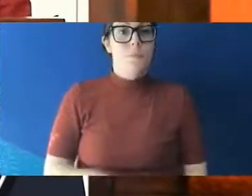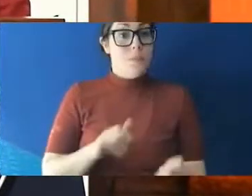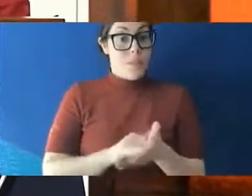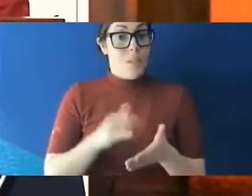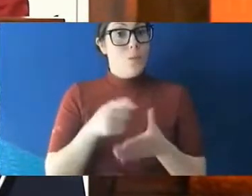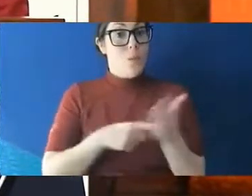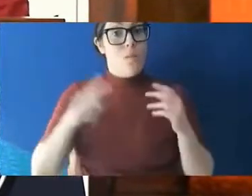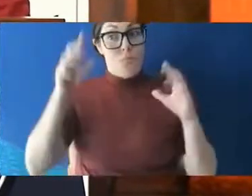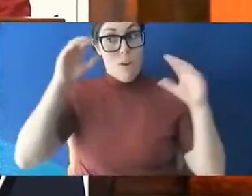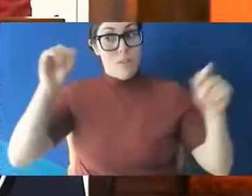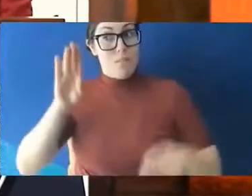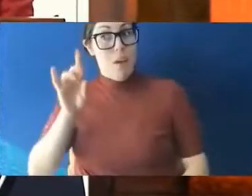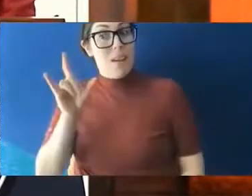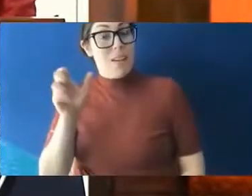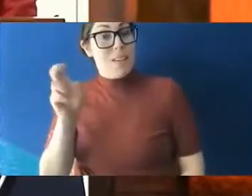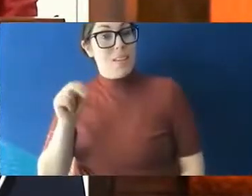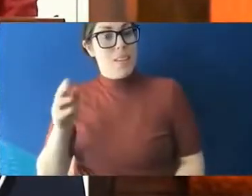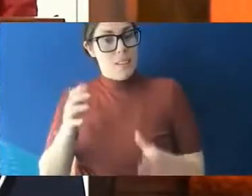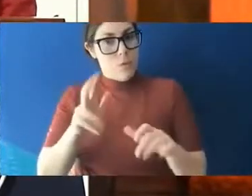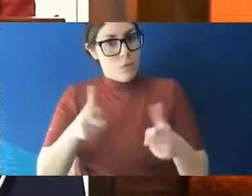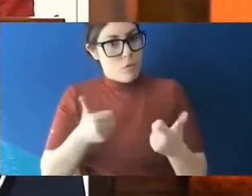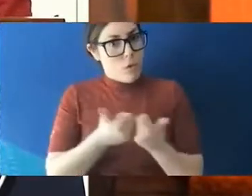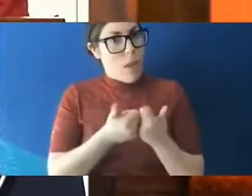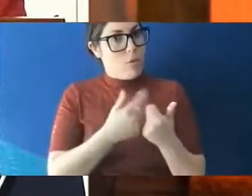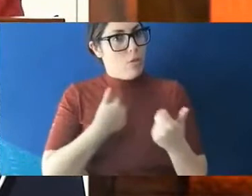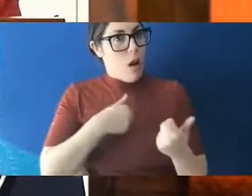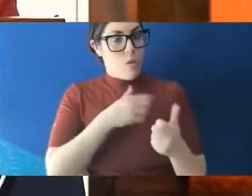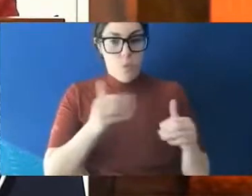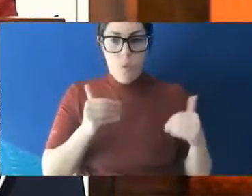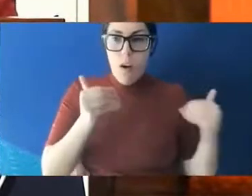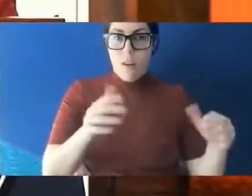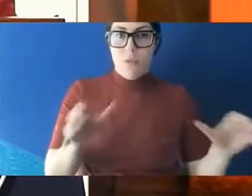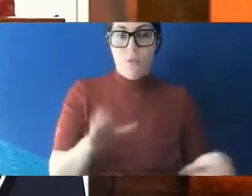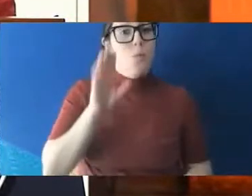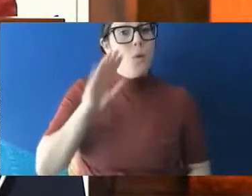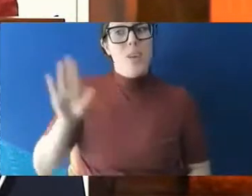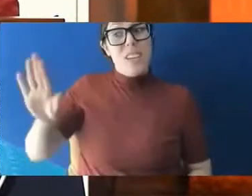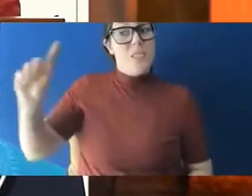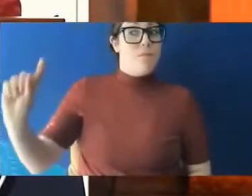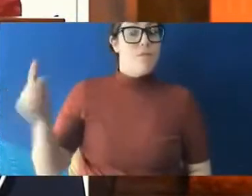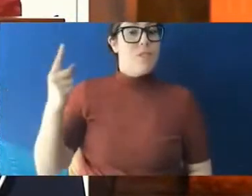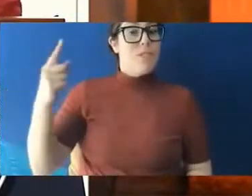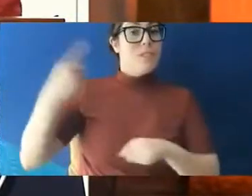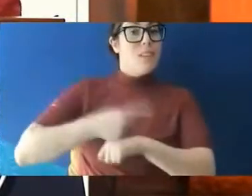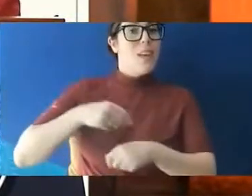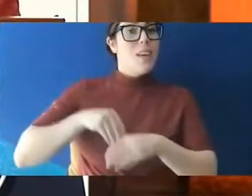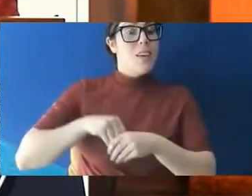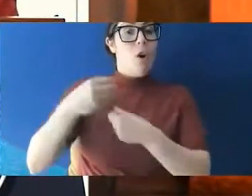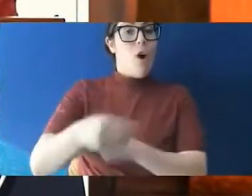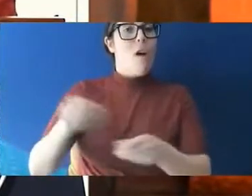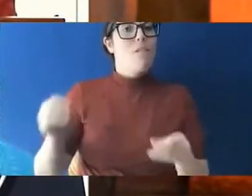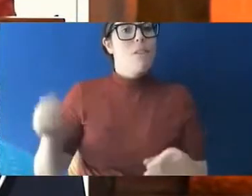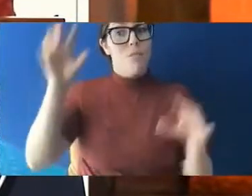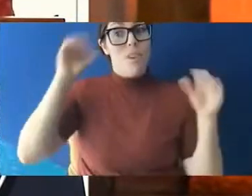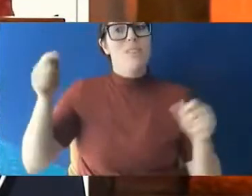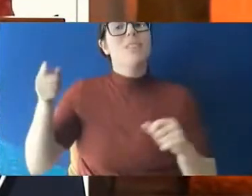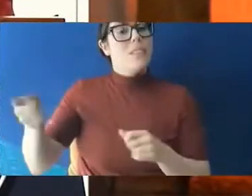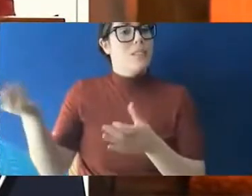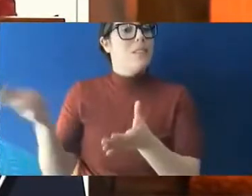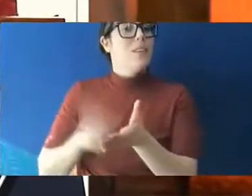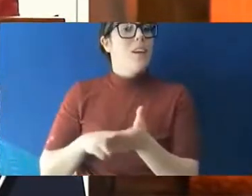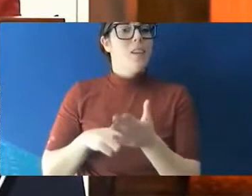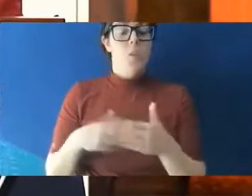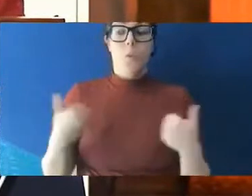has challenged us to do. As many of you know, on his very first day in office, the President signed an